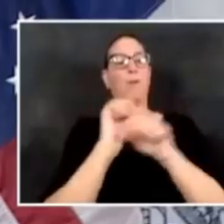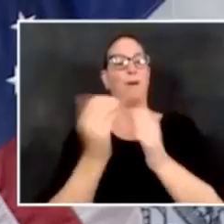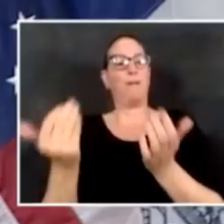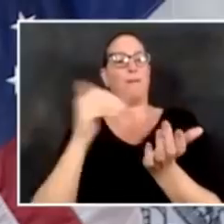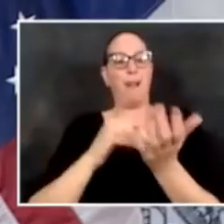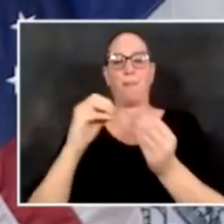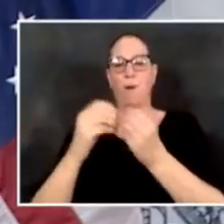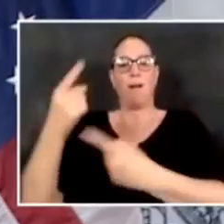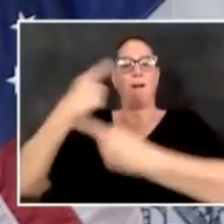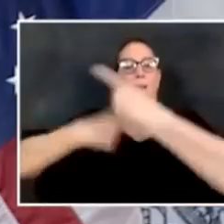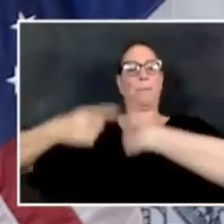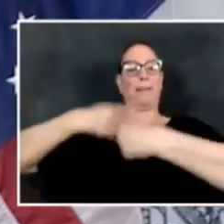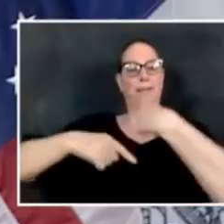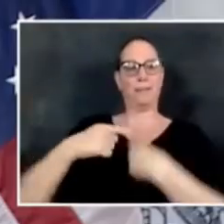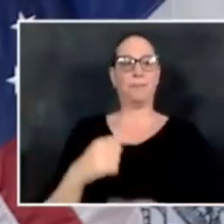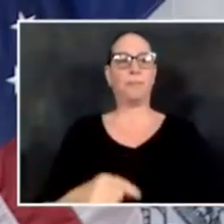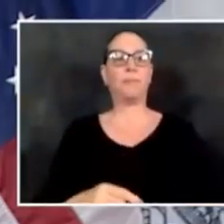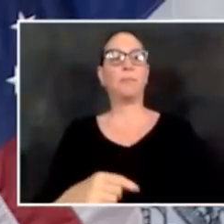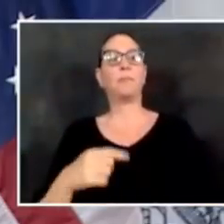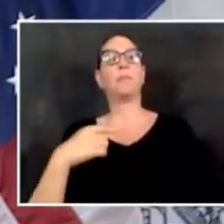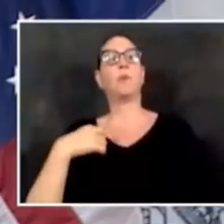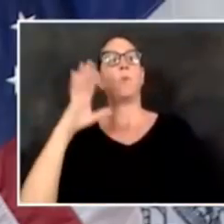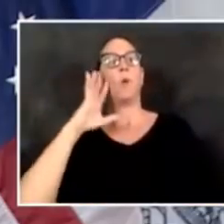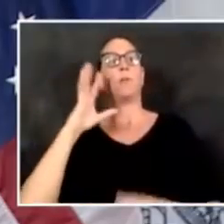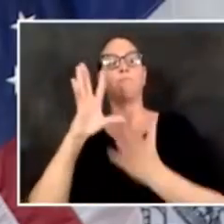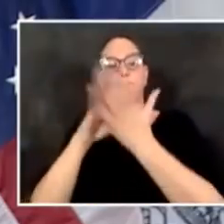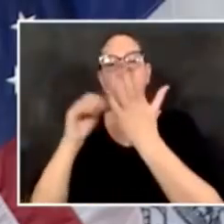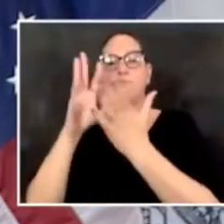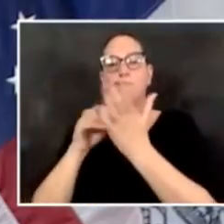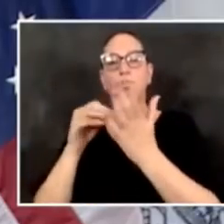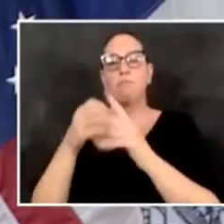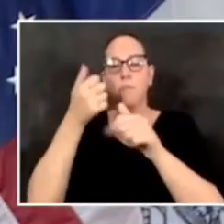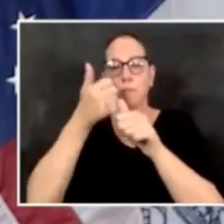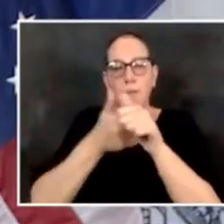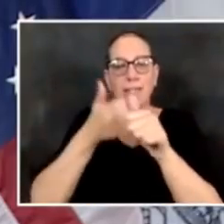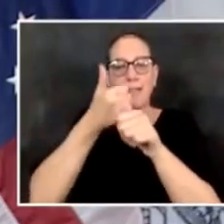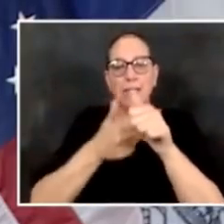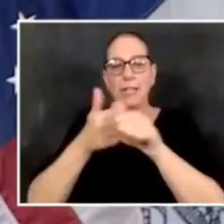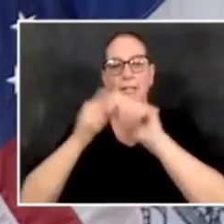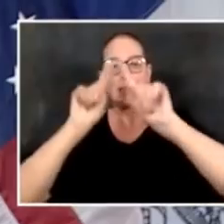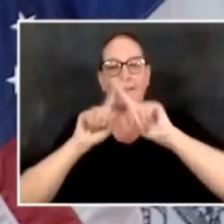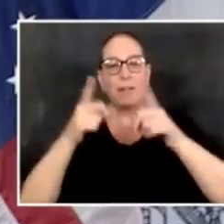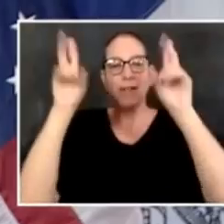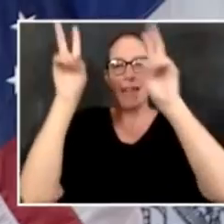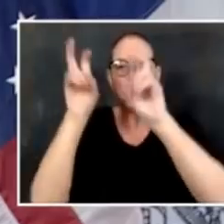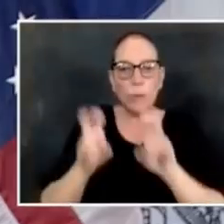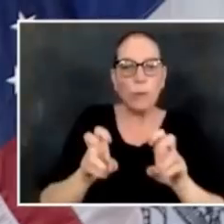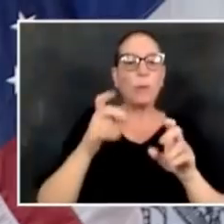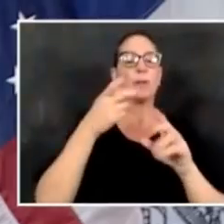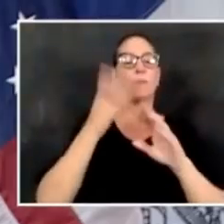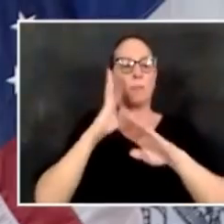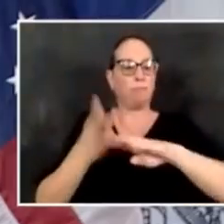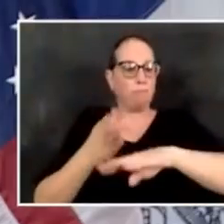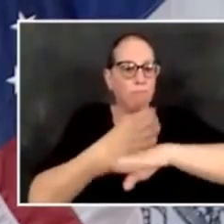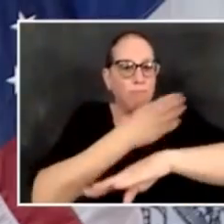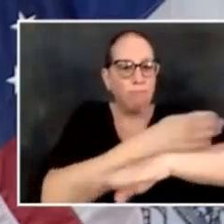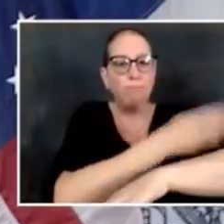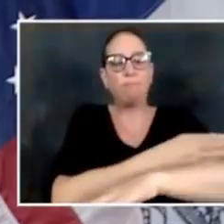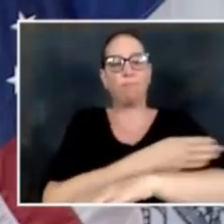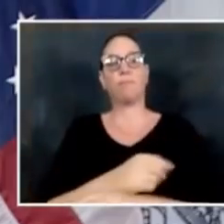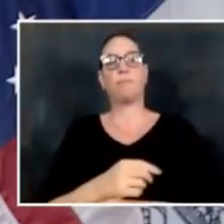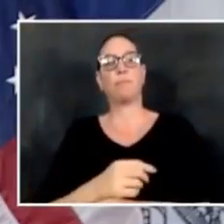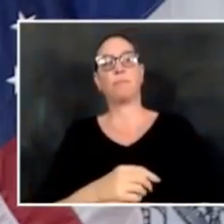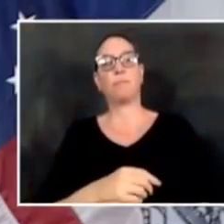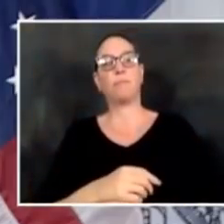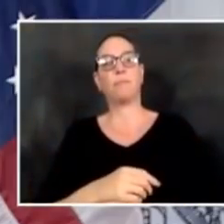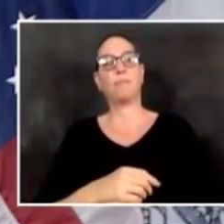and that template will be used everywhere consistently. And I want New Yorkers to have that assurance. We are going to make